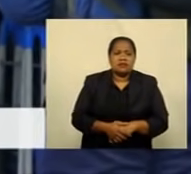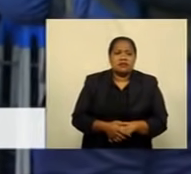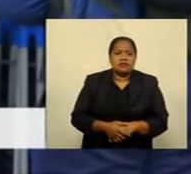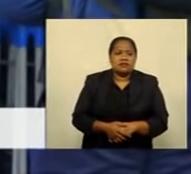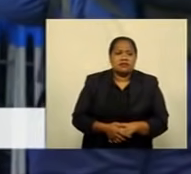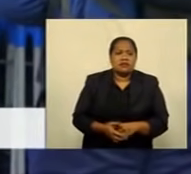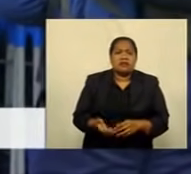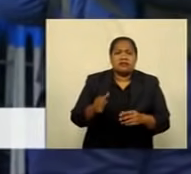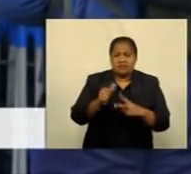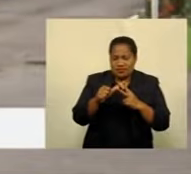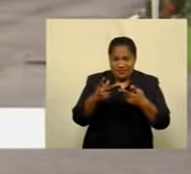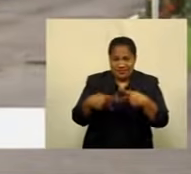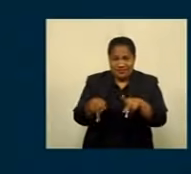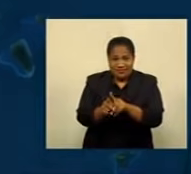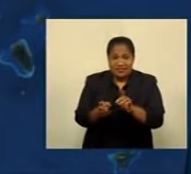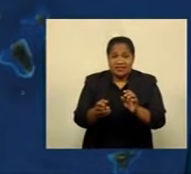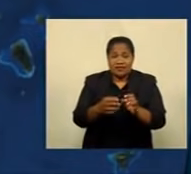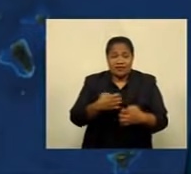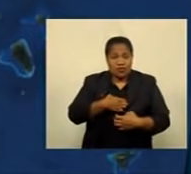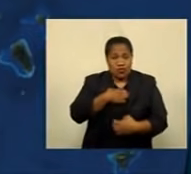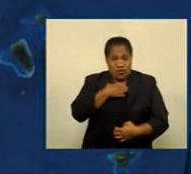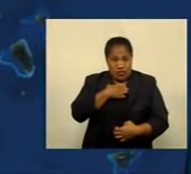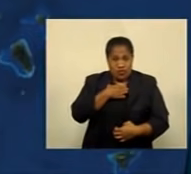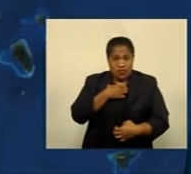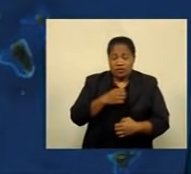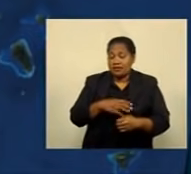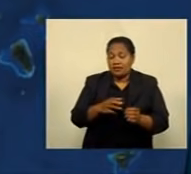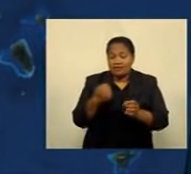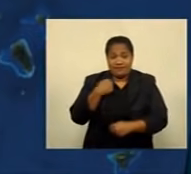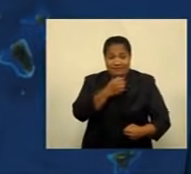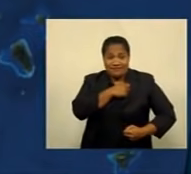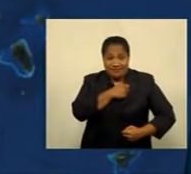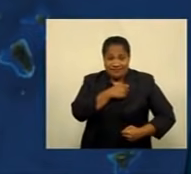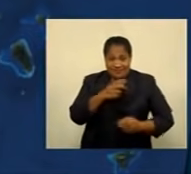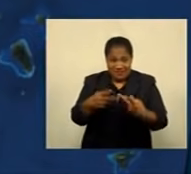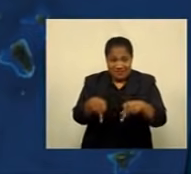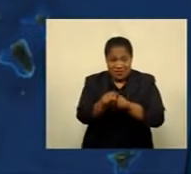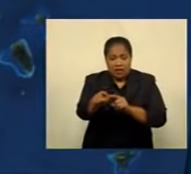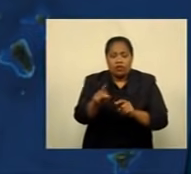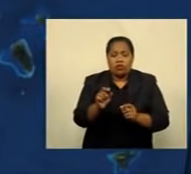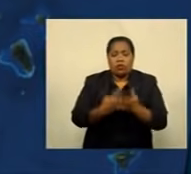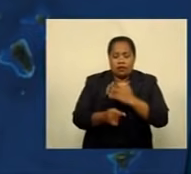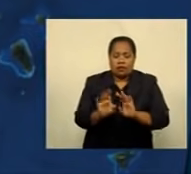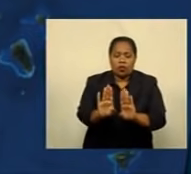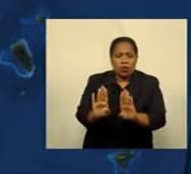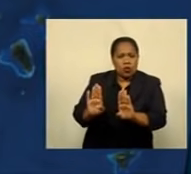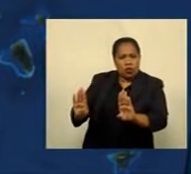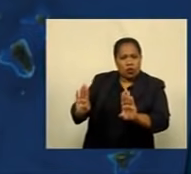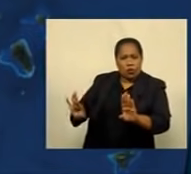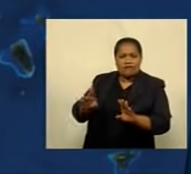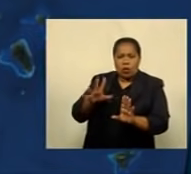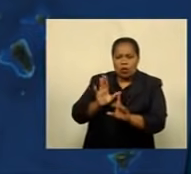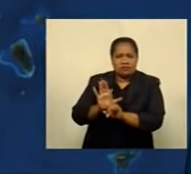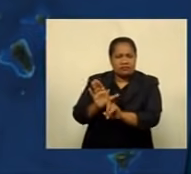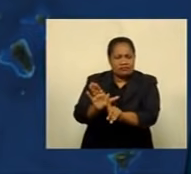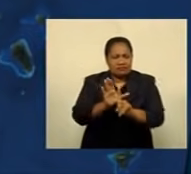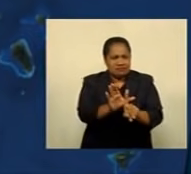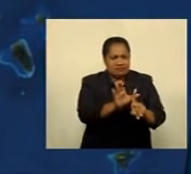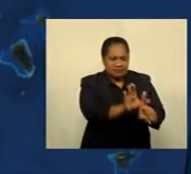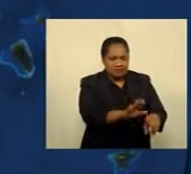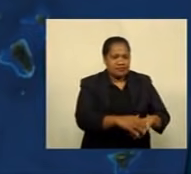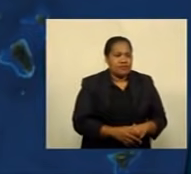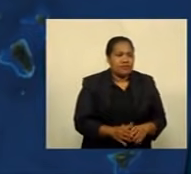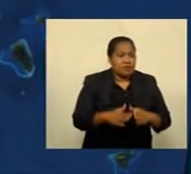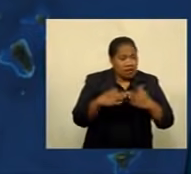all positive cases. We are looking at ways on how we can just bring them in and then releasing them